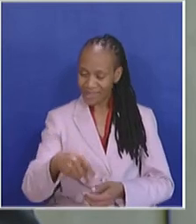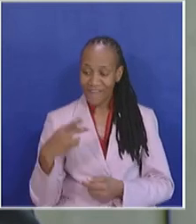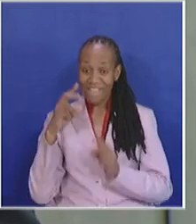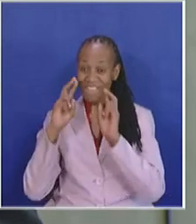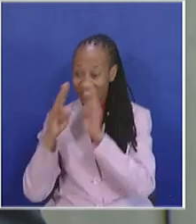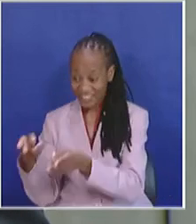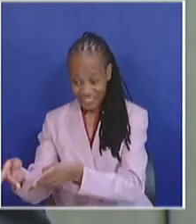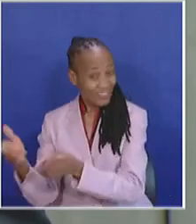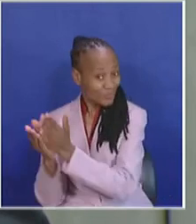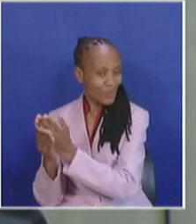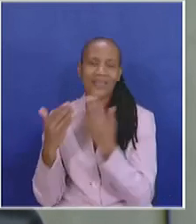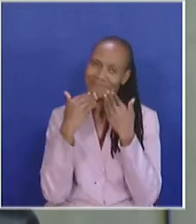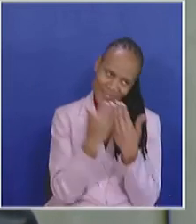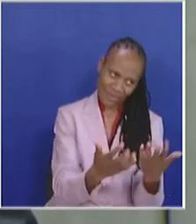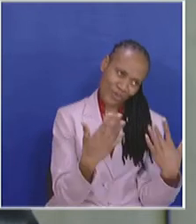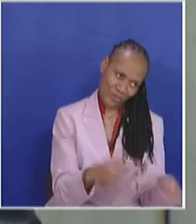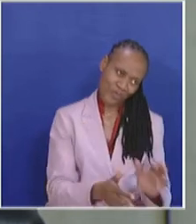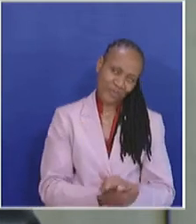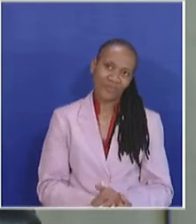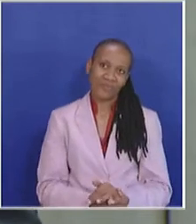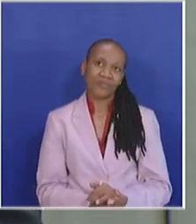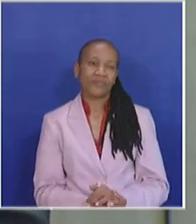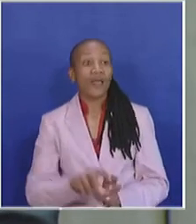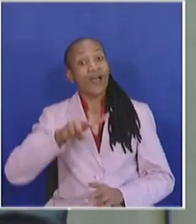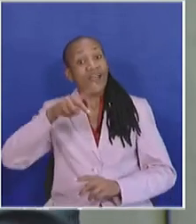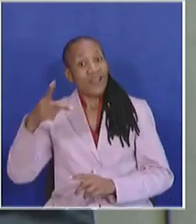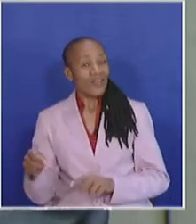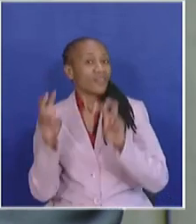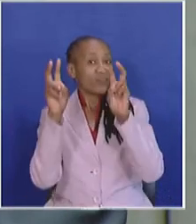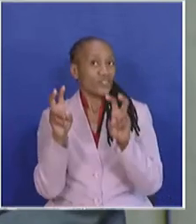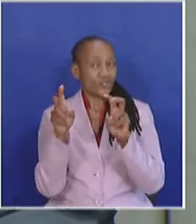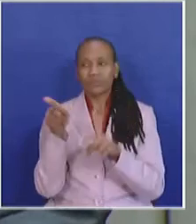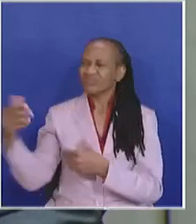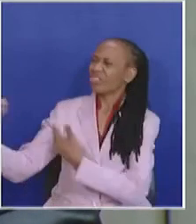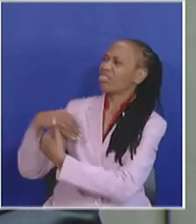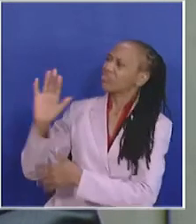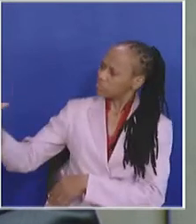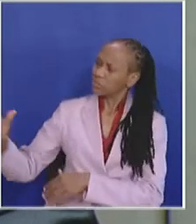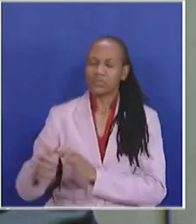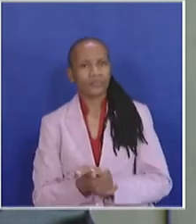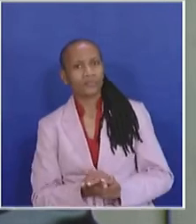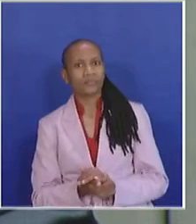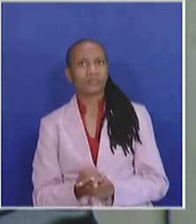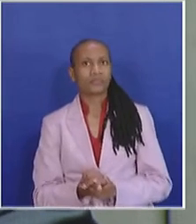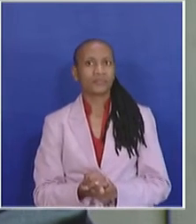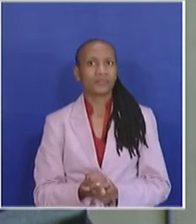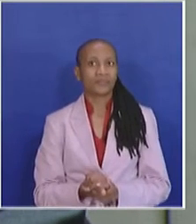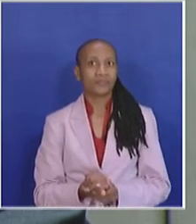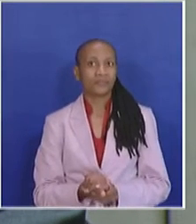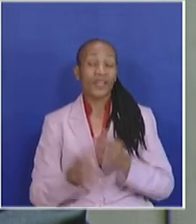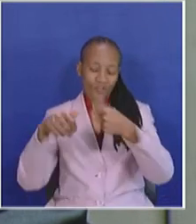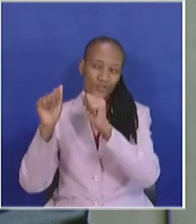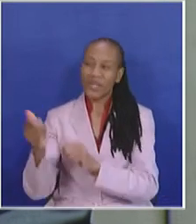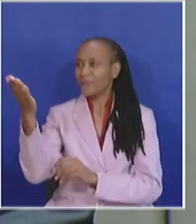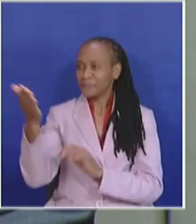school. And the other issue that is important, you are disturbing me. Honorable